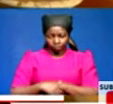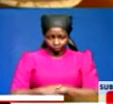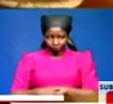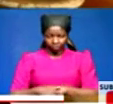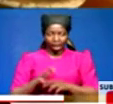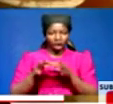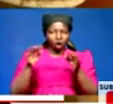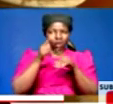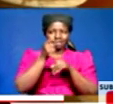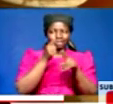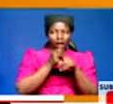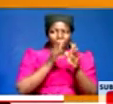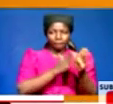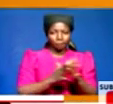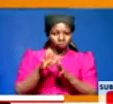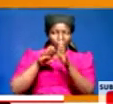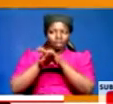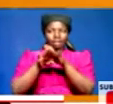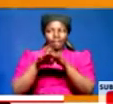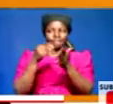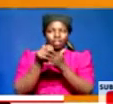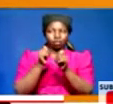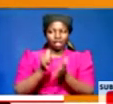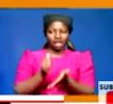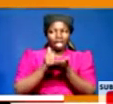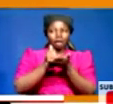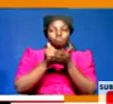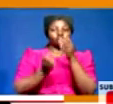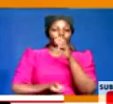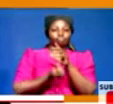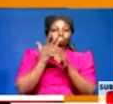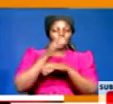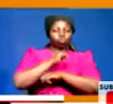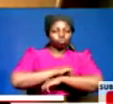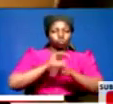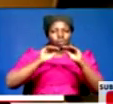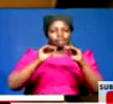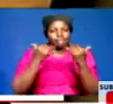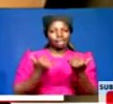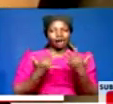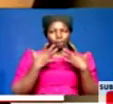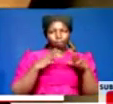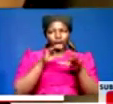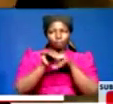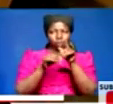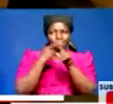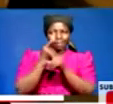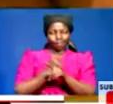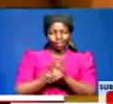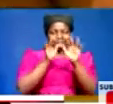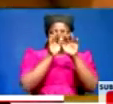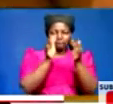access financing that will help Clay Republic set up a pottery school to train the young generation on various pottery